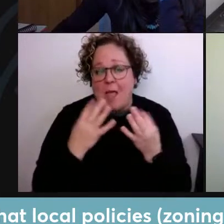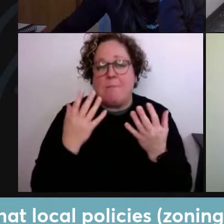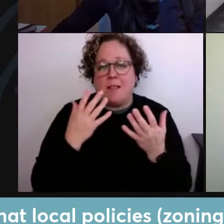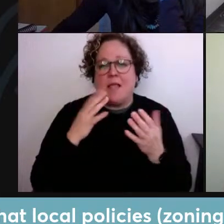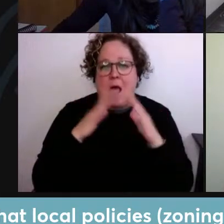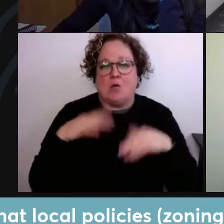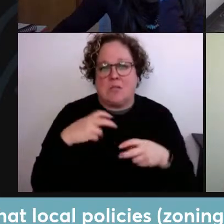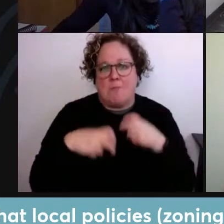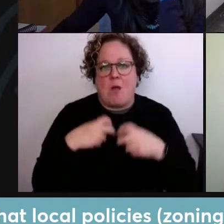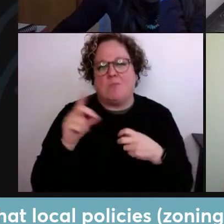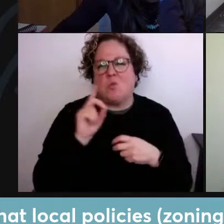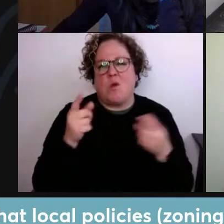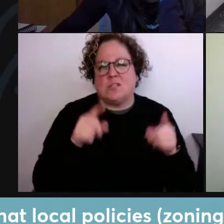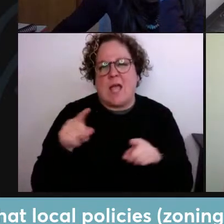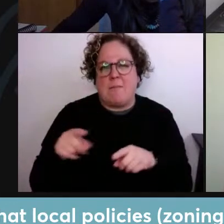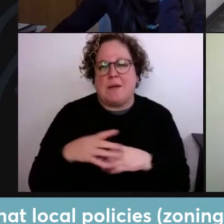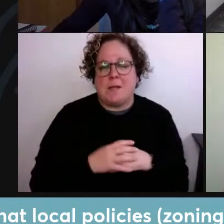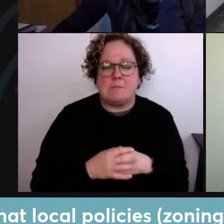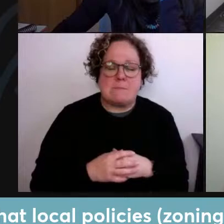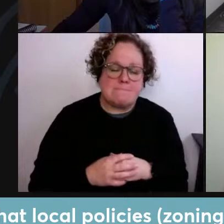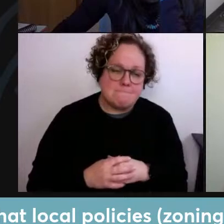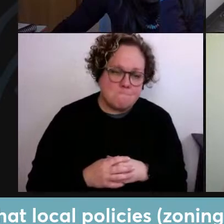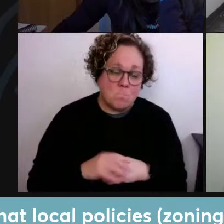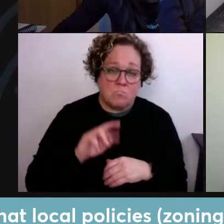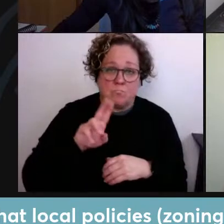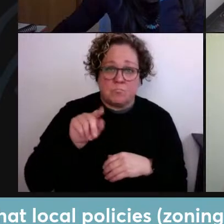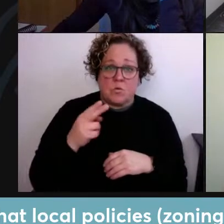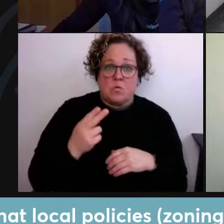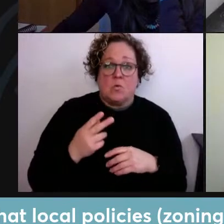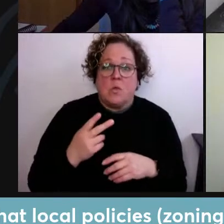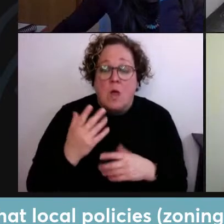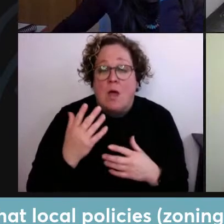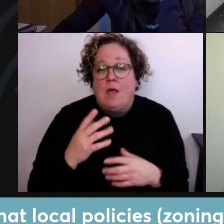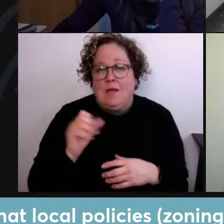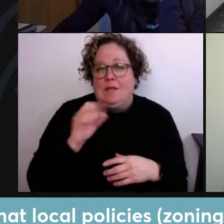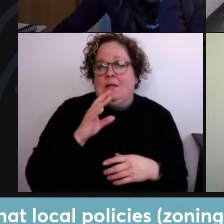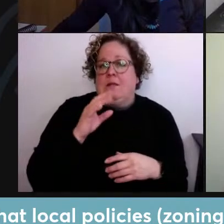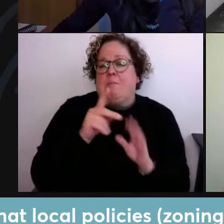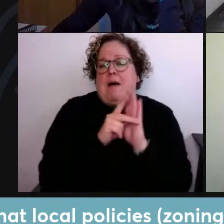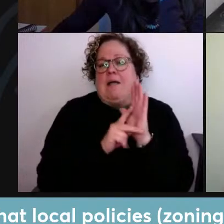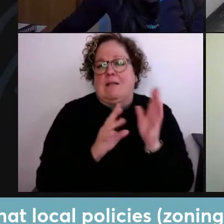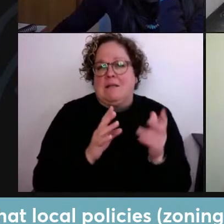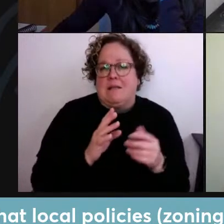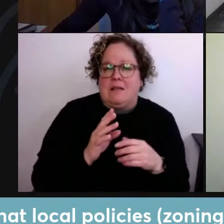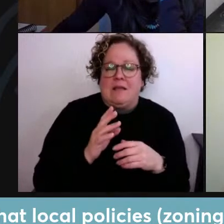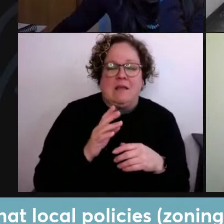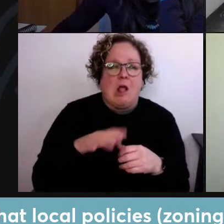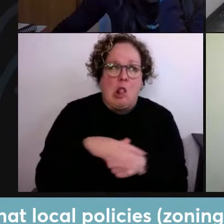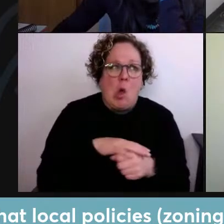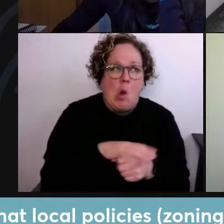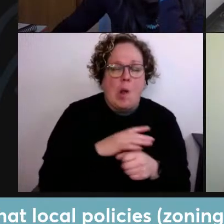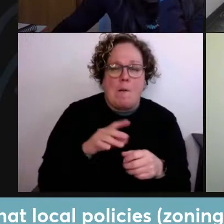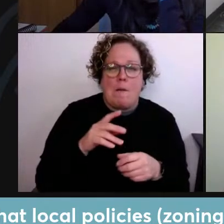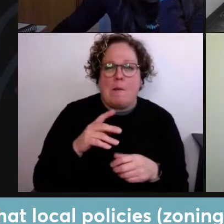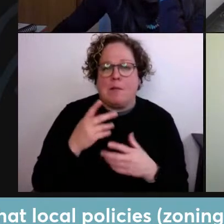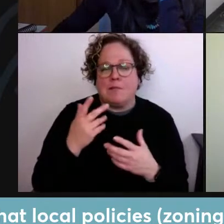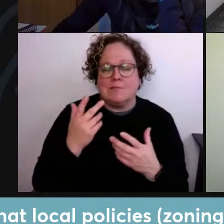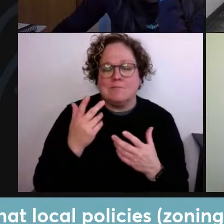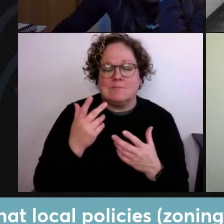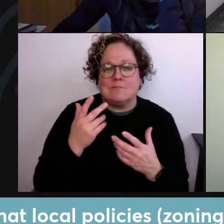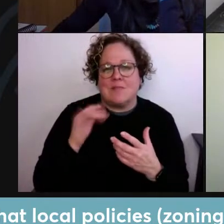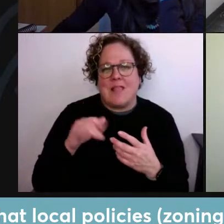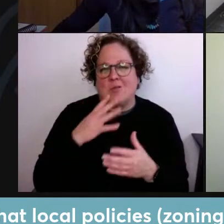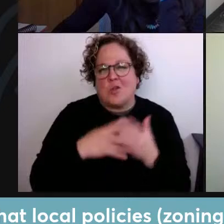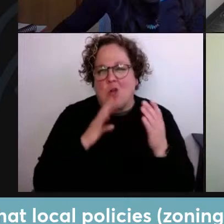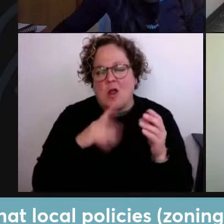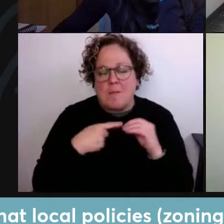located. If I may just add, although the question talks about local policies, just based upon what Jim said regarding LIHTC,